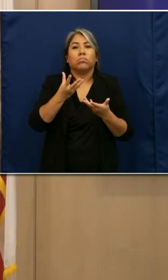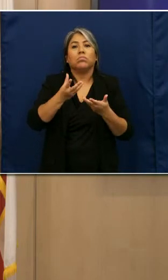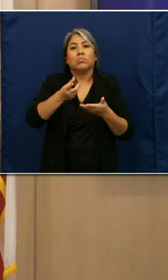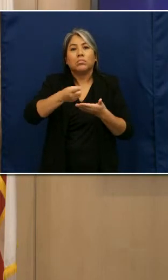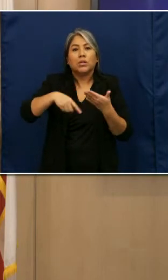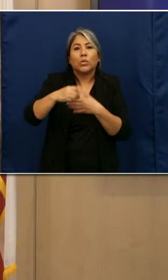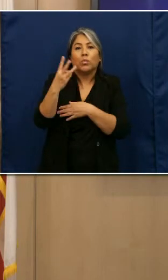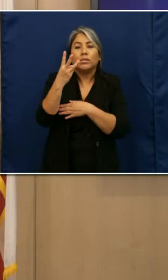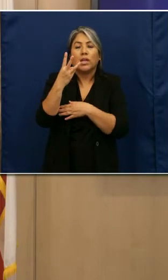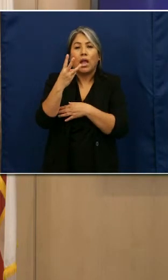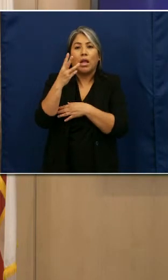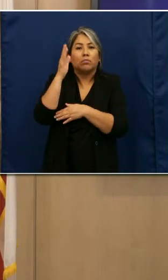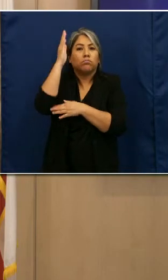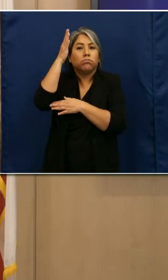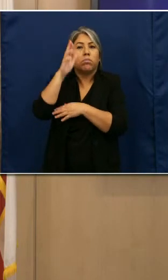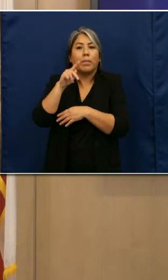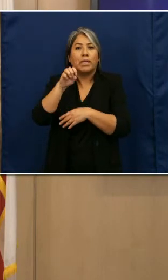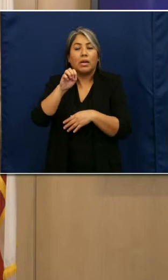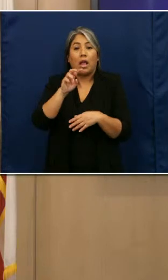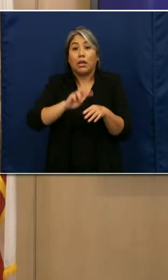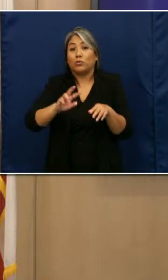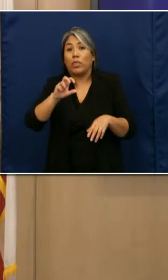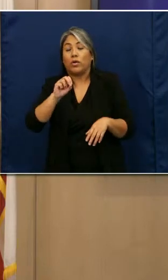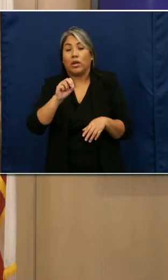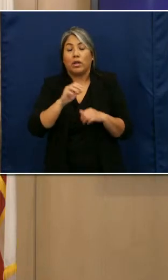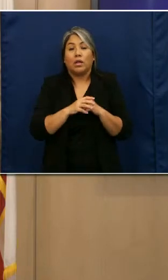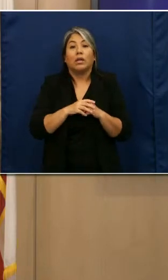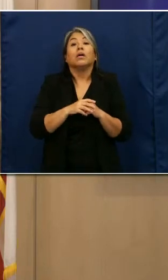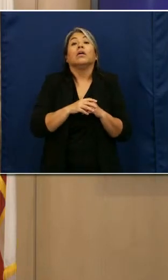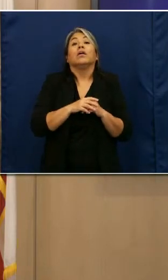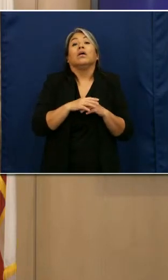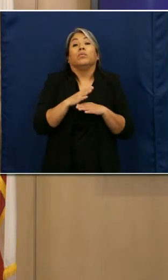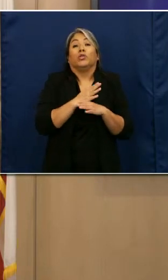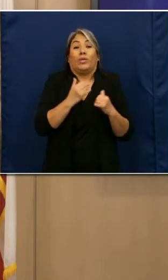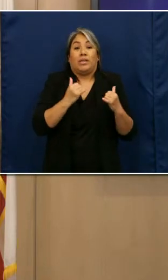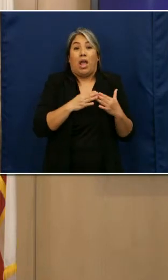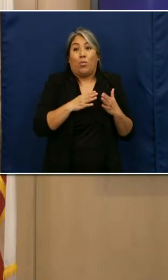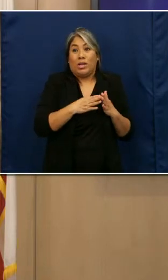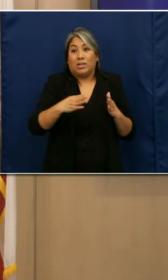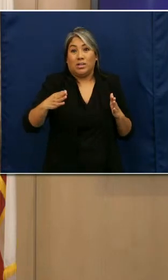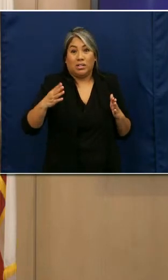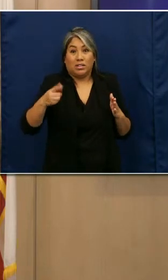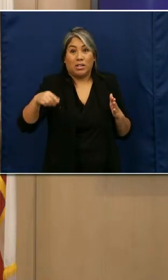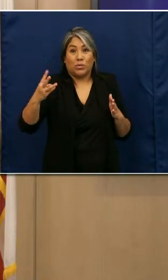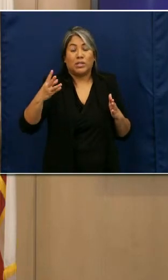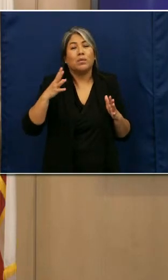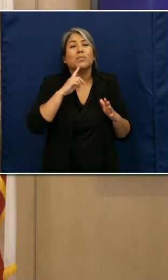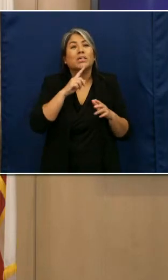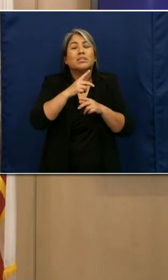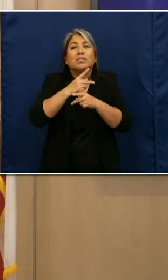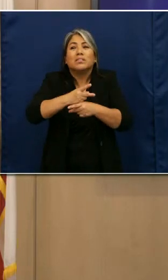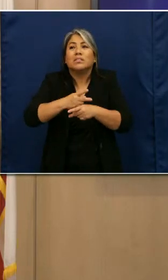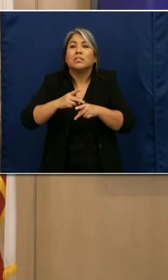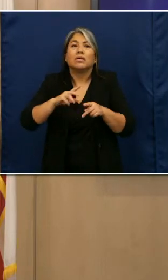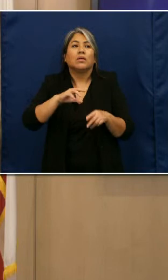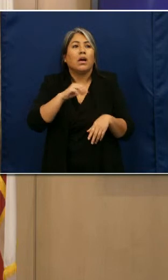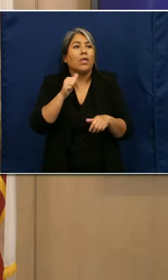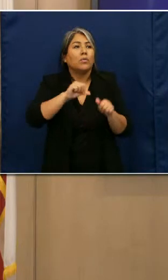at 2:30. Until then, please watch out for your fellow San Diegans. Protect yourself and protect your